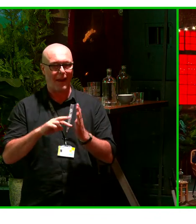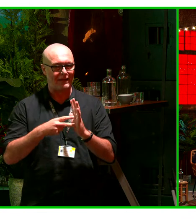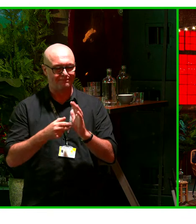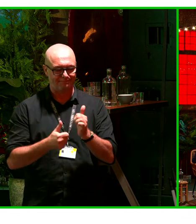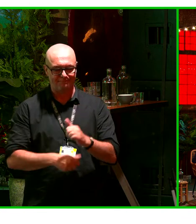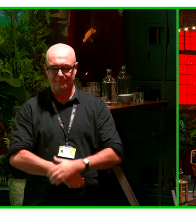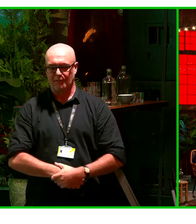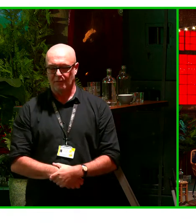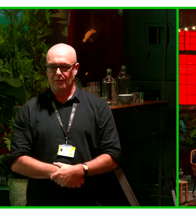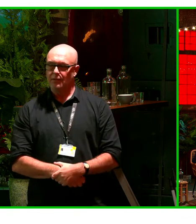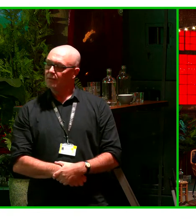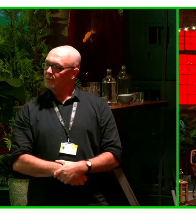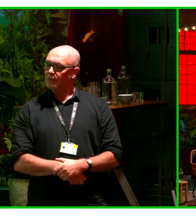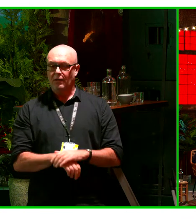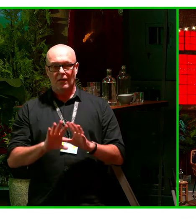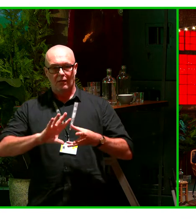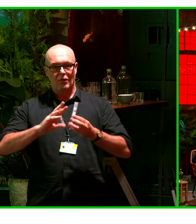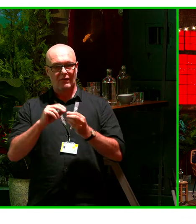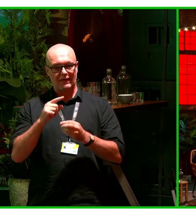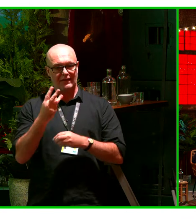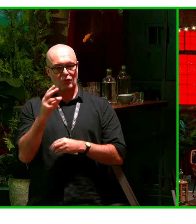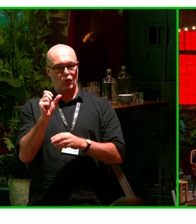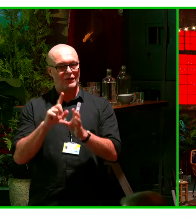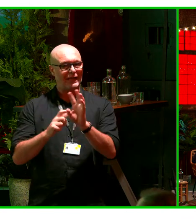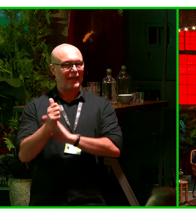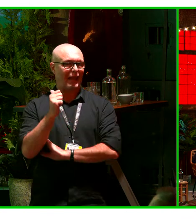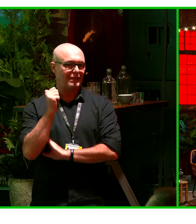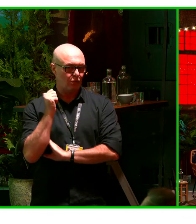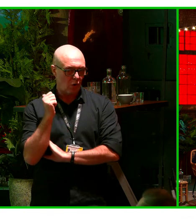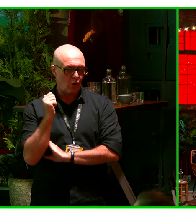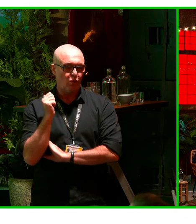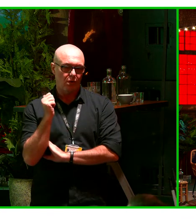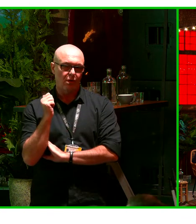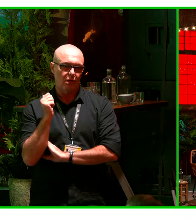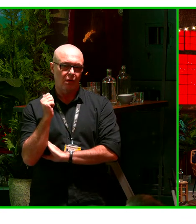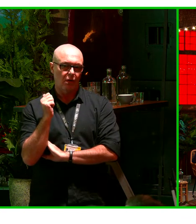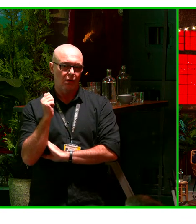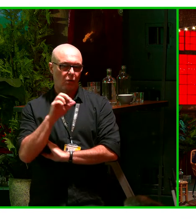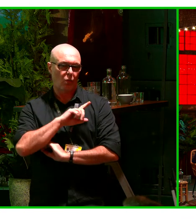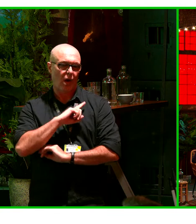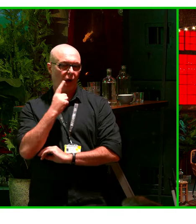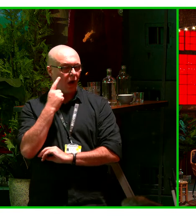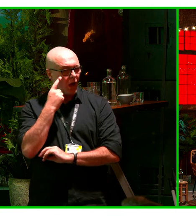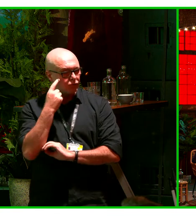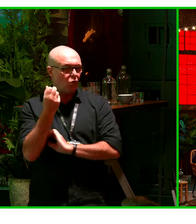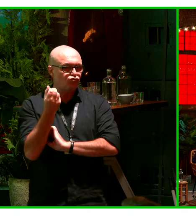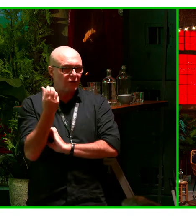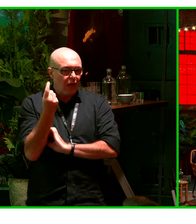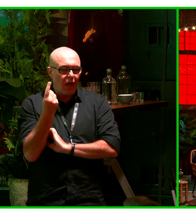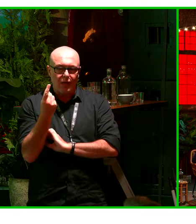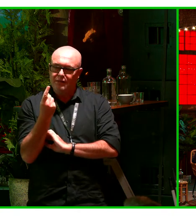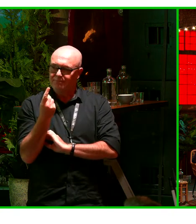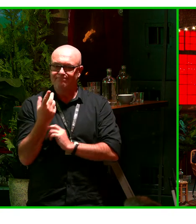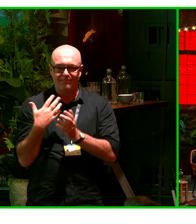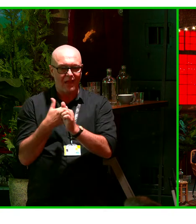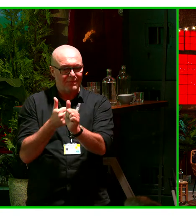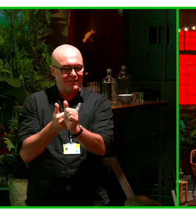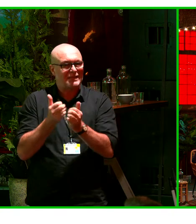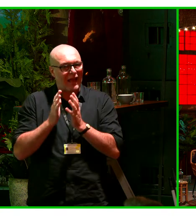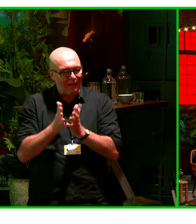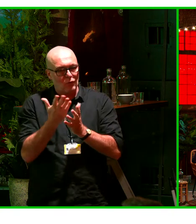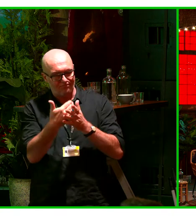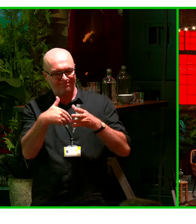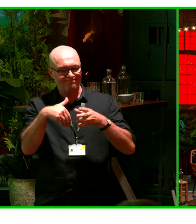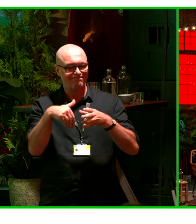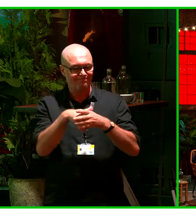The BLT was formed 30 years ago by a group of leaders who recognized the need for business to step up to work with public sector